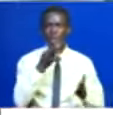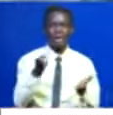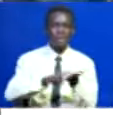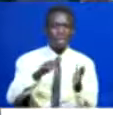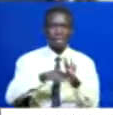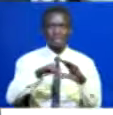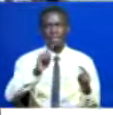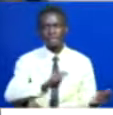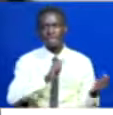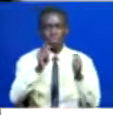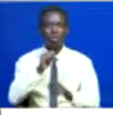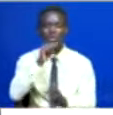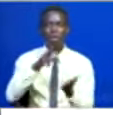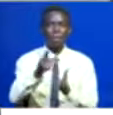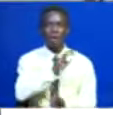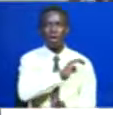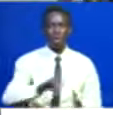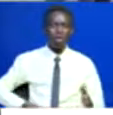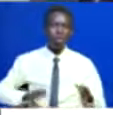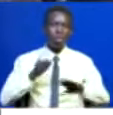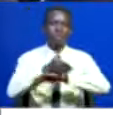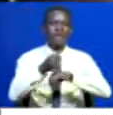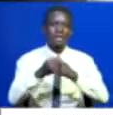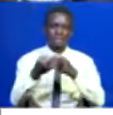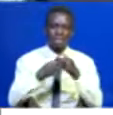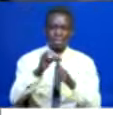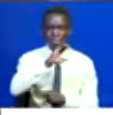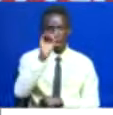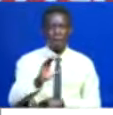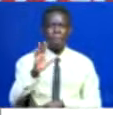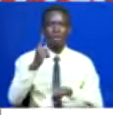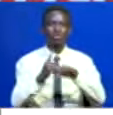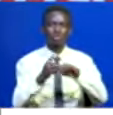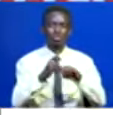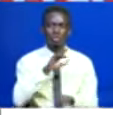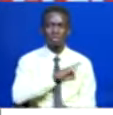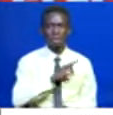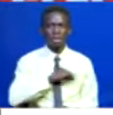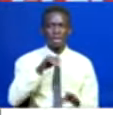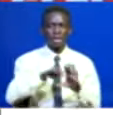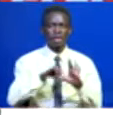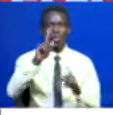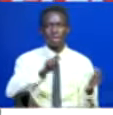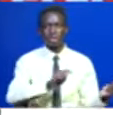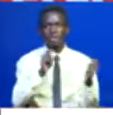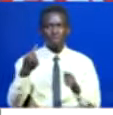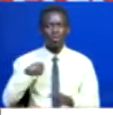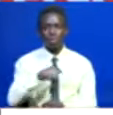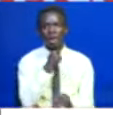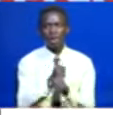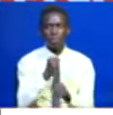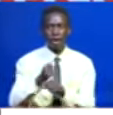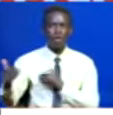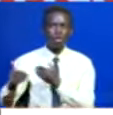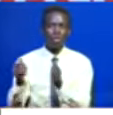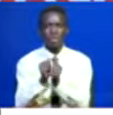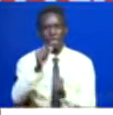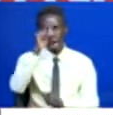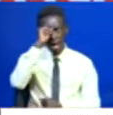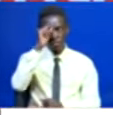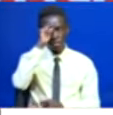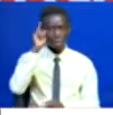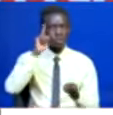pay commissions exceeding 18% of the total earning per trip. We are also working closely with the government to see the